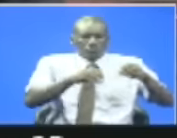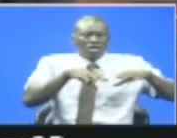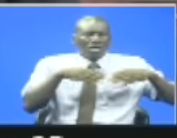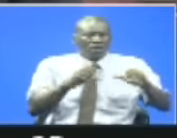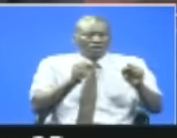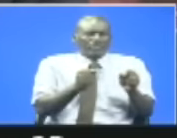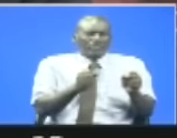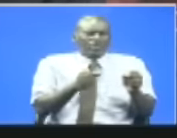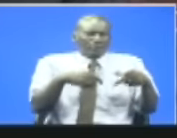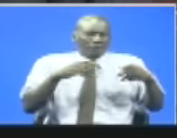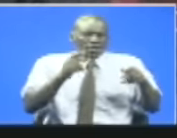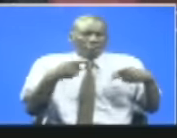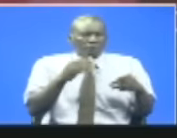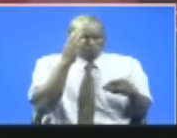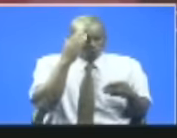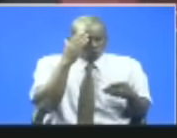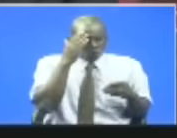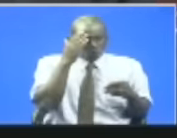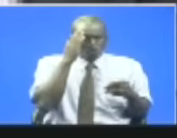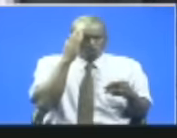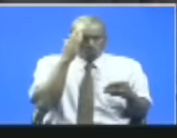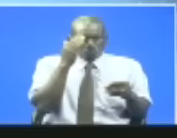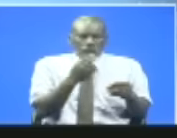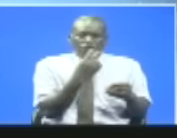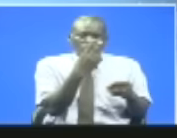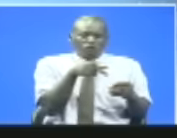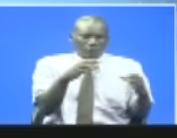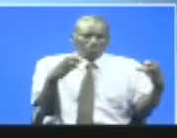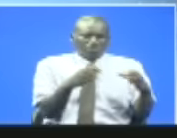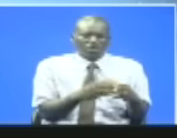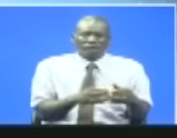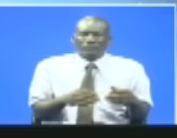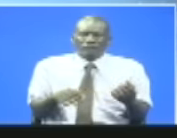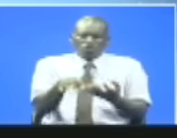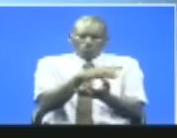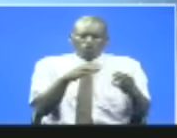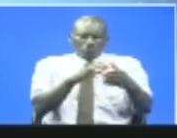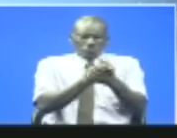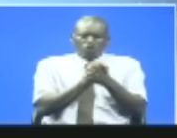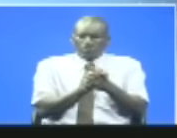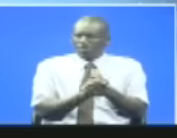of this party? The chaos that took place in Nairobi, in Jubilee. No,